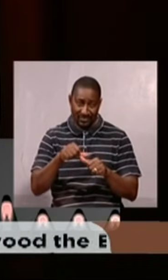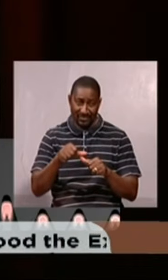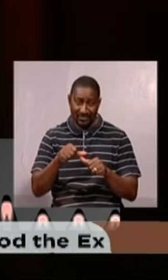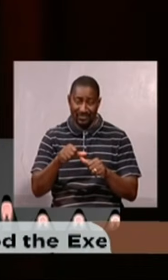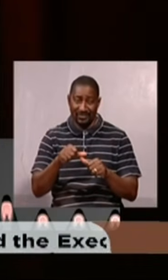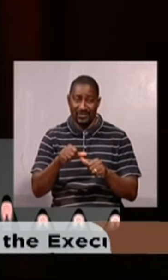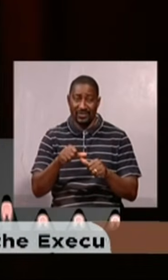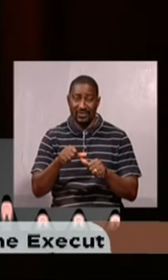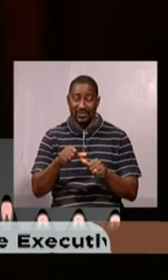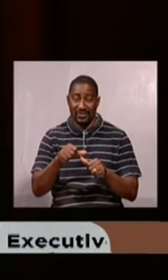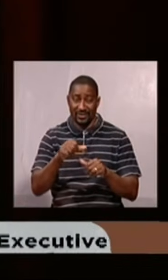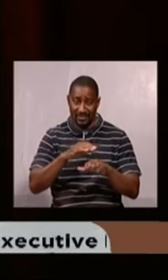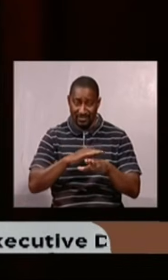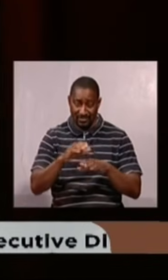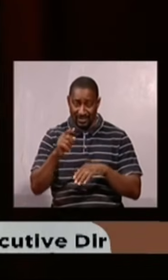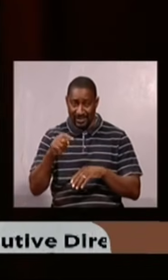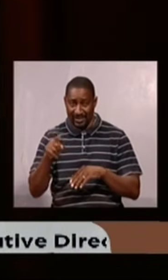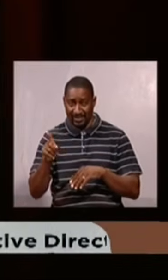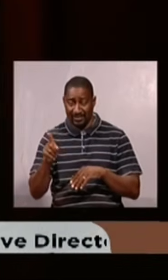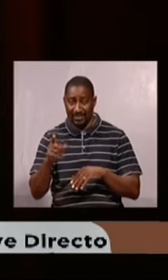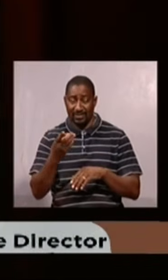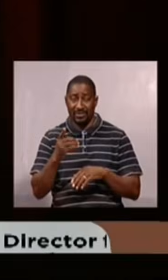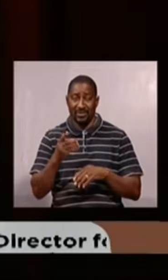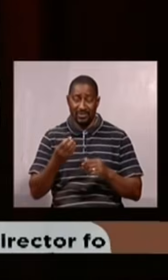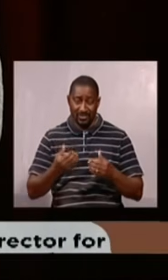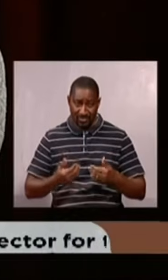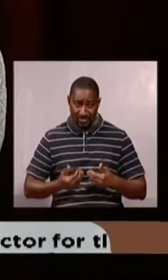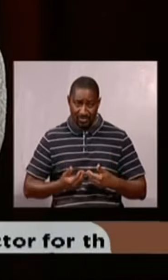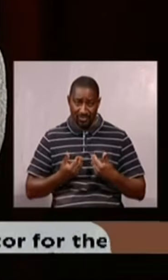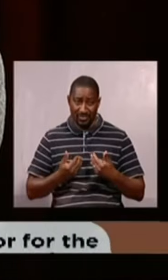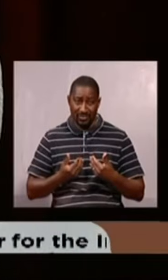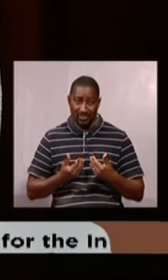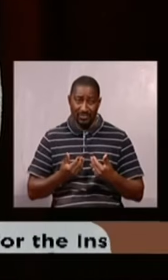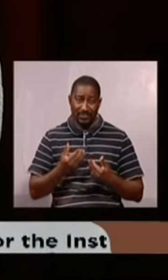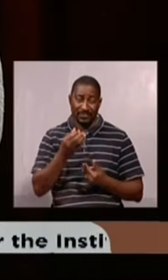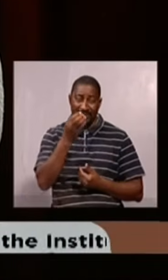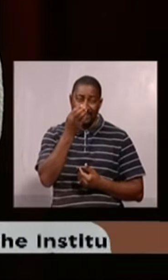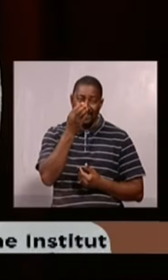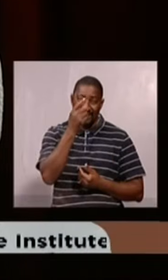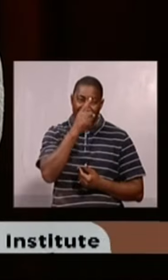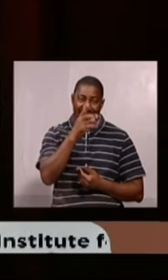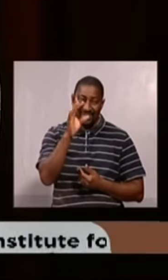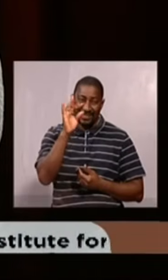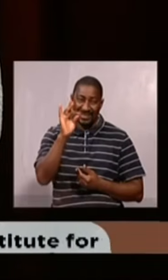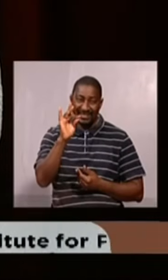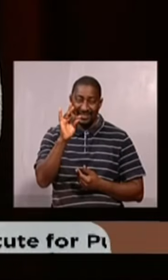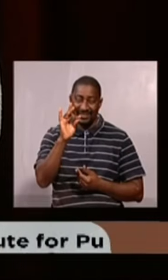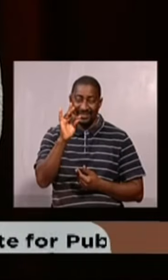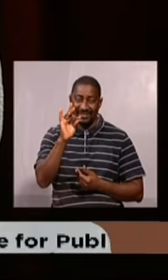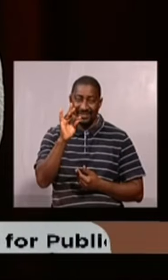responsibly. Currently, look, if you're talking about the youth, most of the youth, 18 to 34-year-olds in Namibia are on